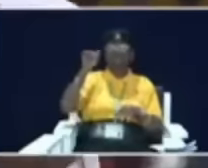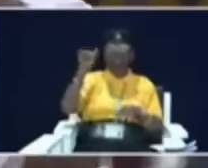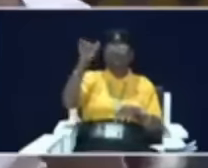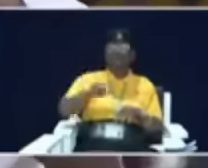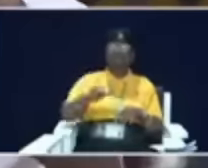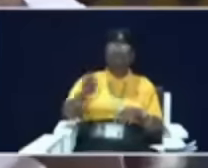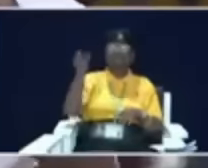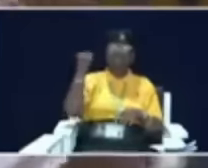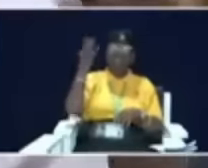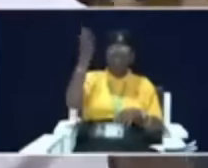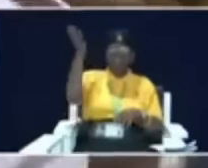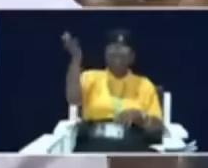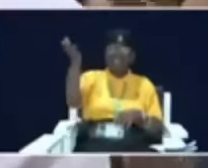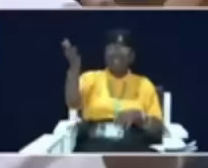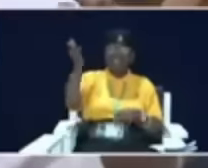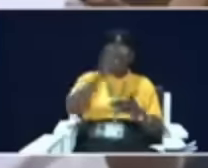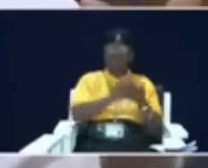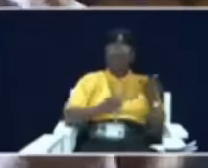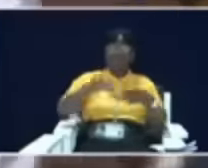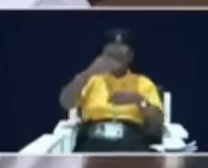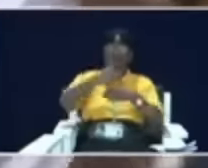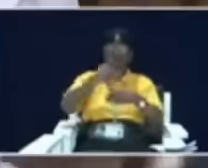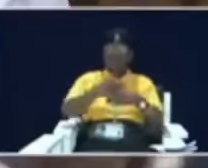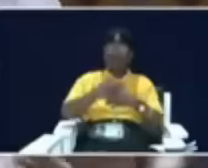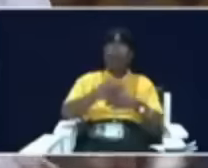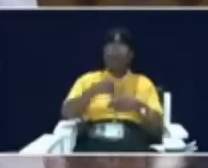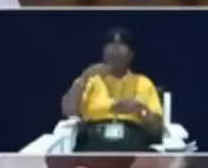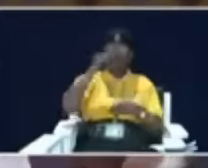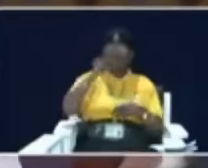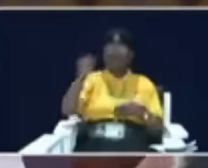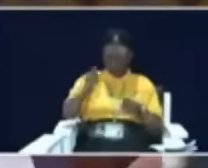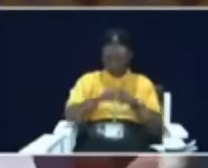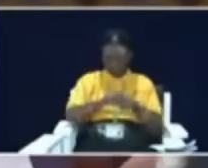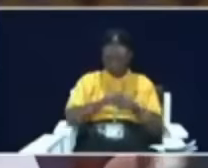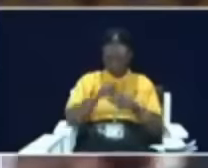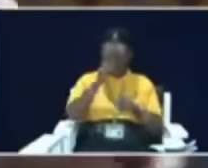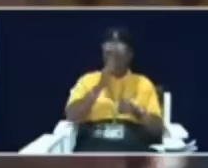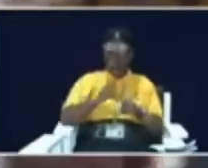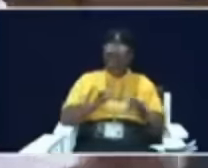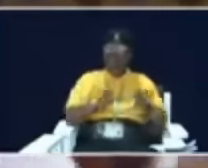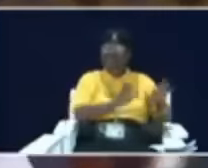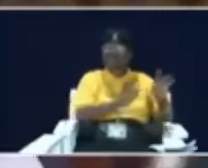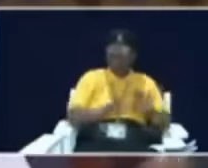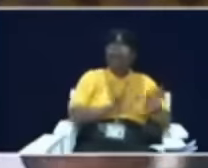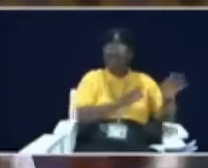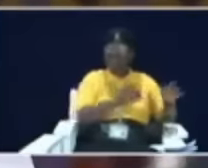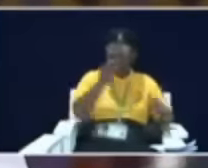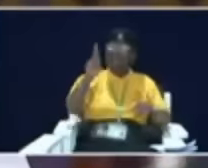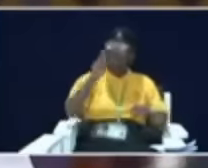They were there. Some walls like, say, the Red Sea. The Red Sea have been there